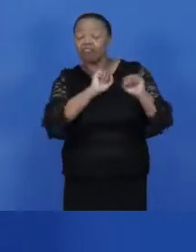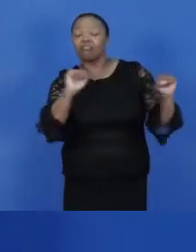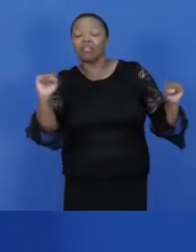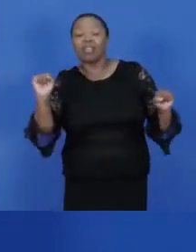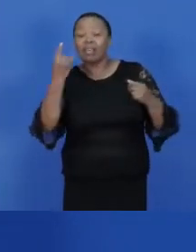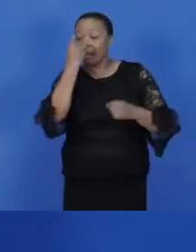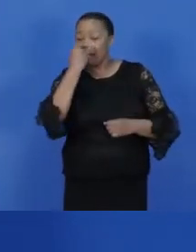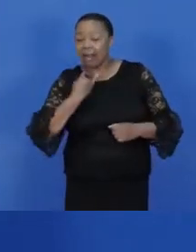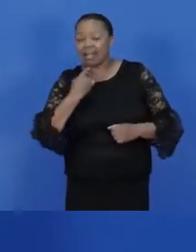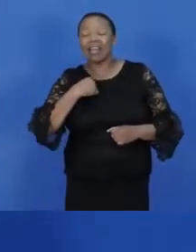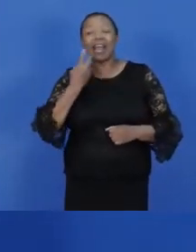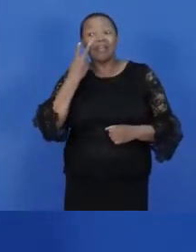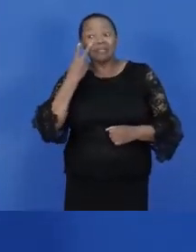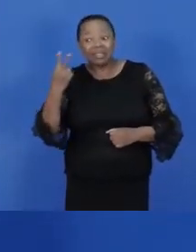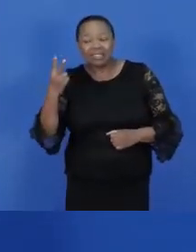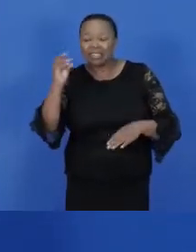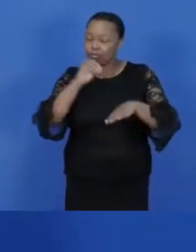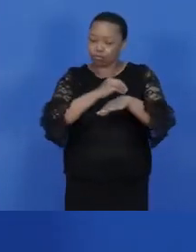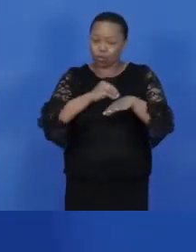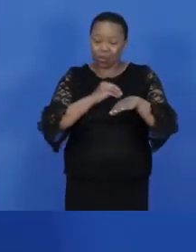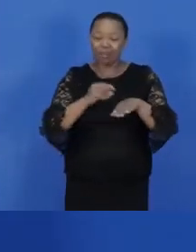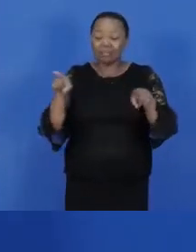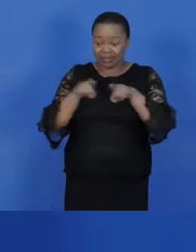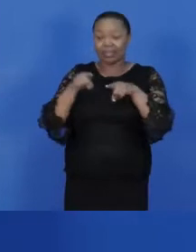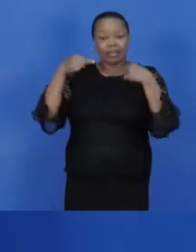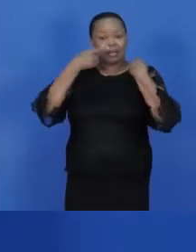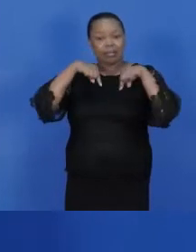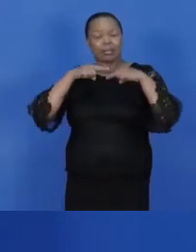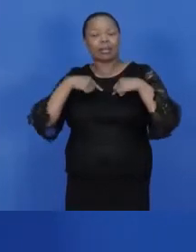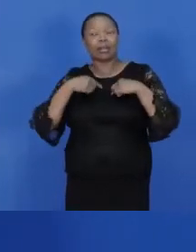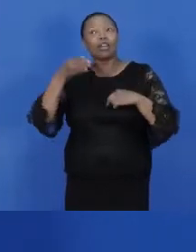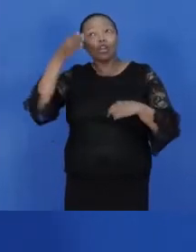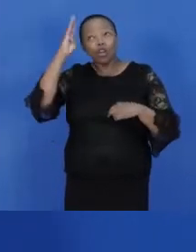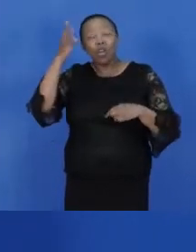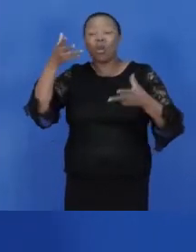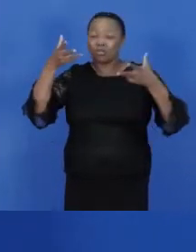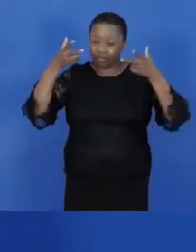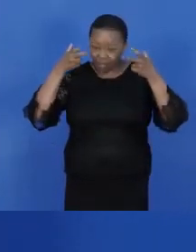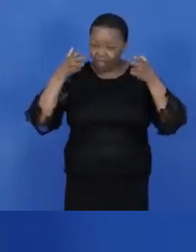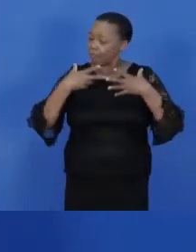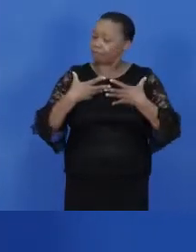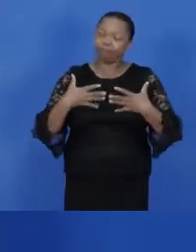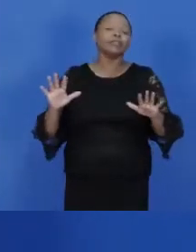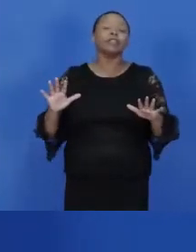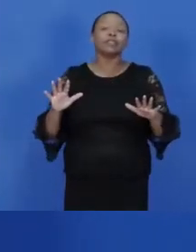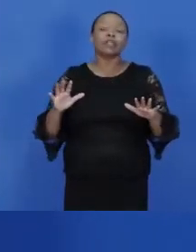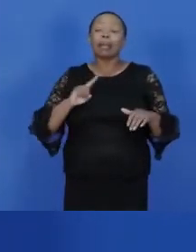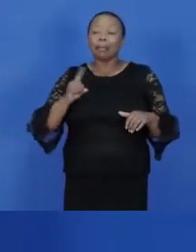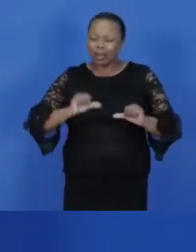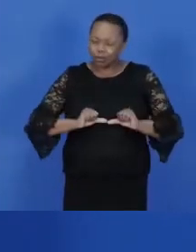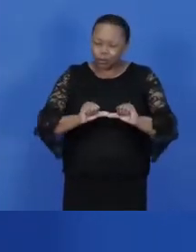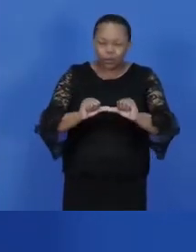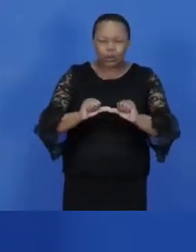moment, God has heard us. God has seen our afflictions. The only thing that we have to do is to cry and